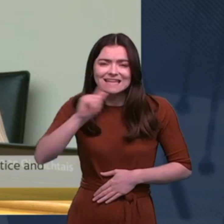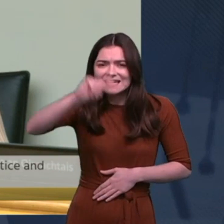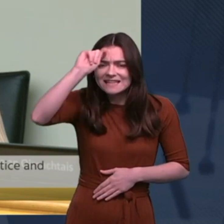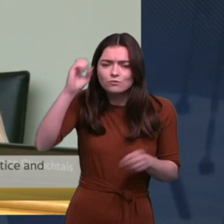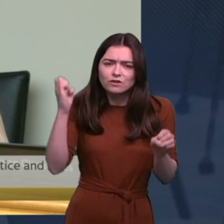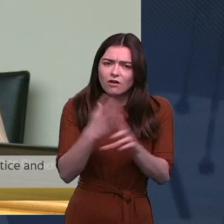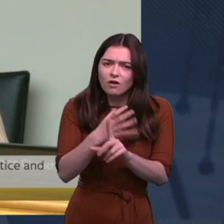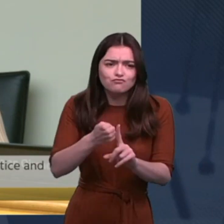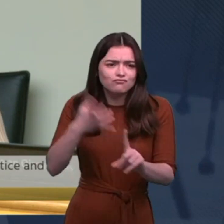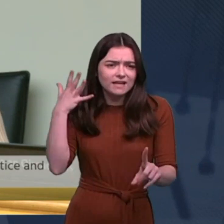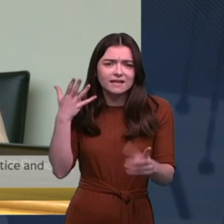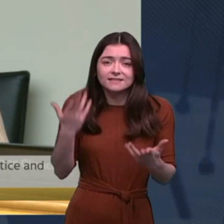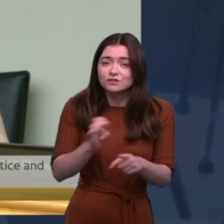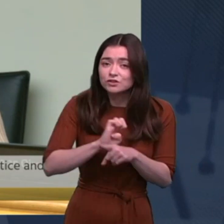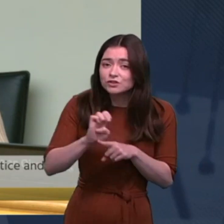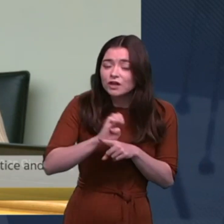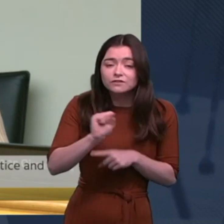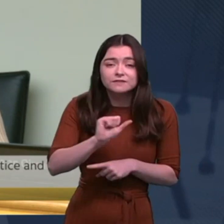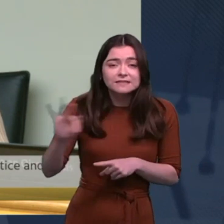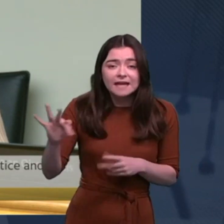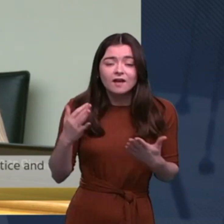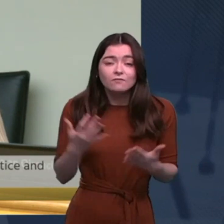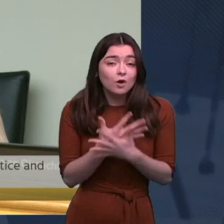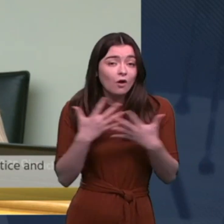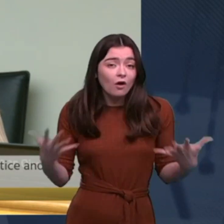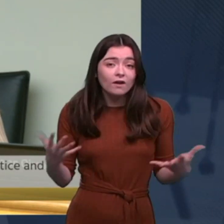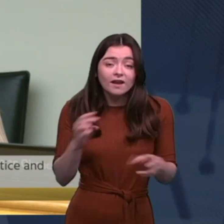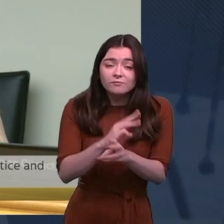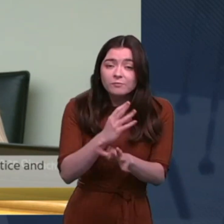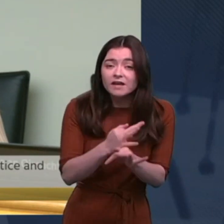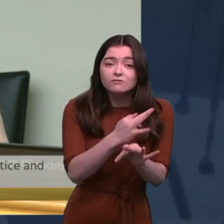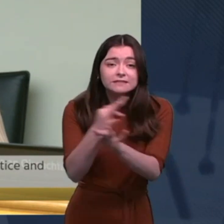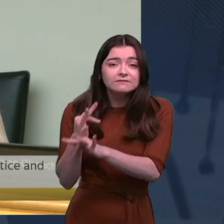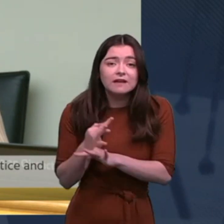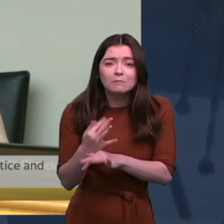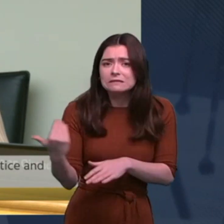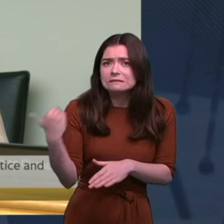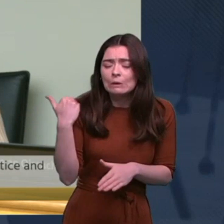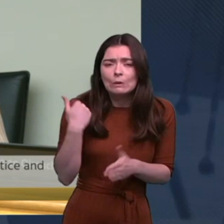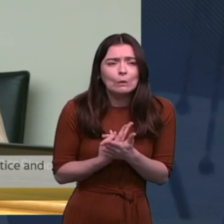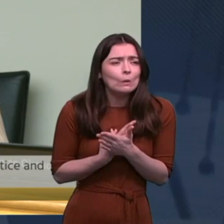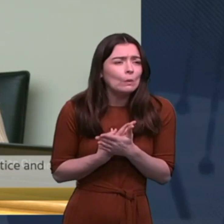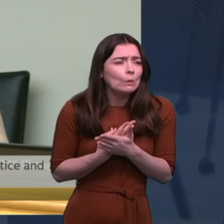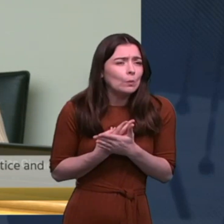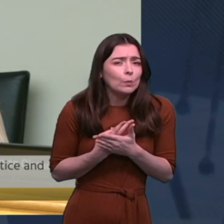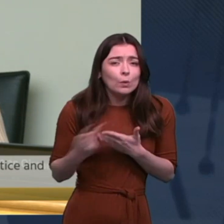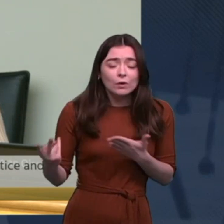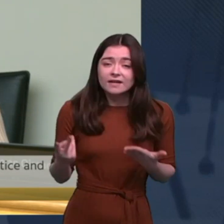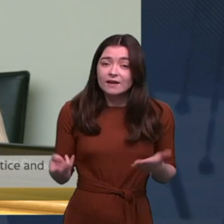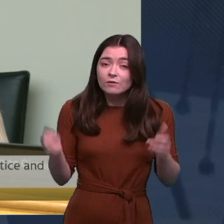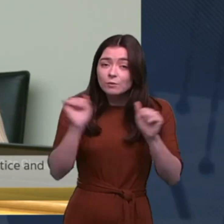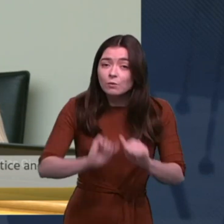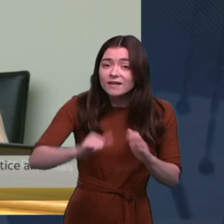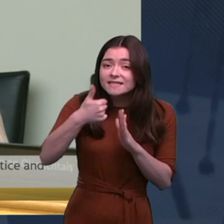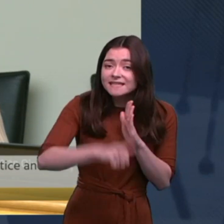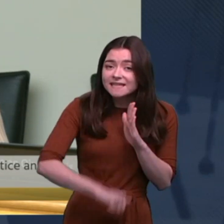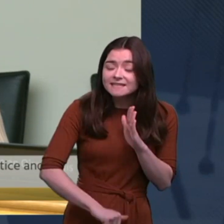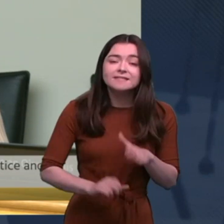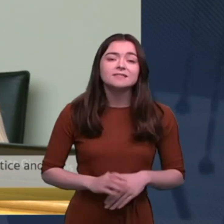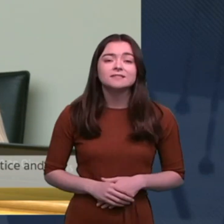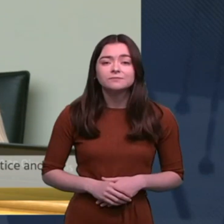recognise that they're understaffed. We all have parents and families coming to us who are at their wits' end in relation to waiting lists and